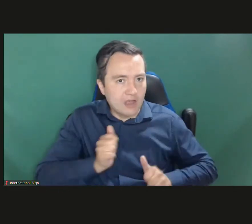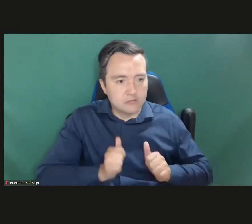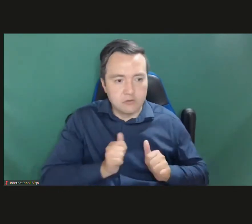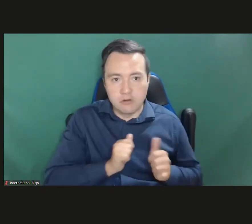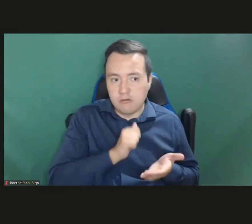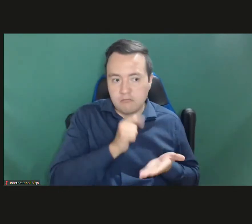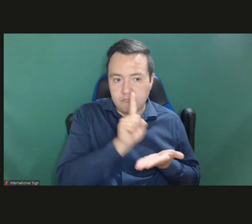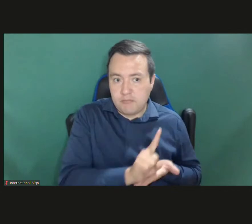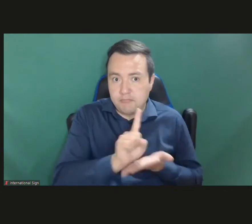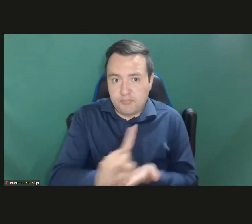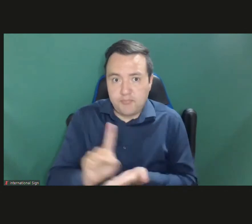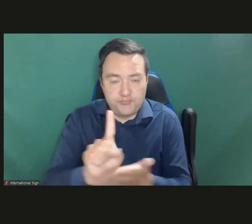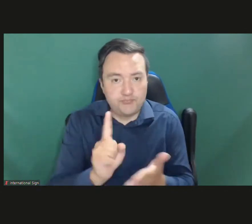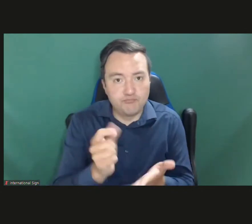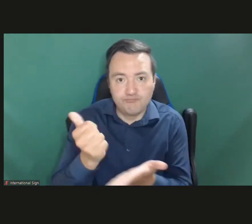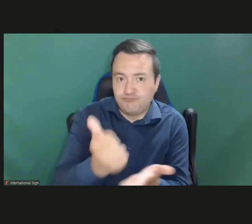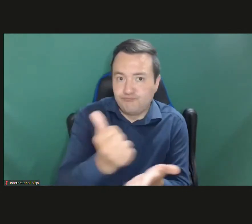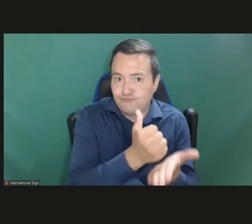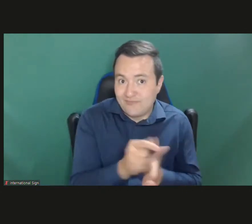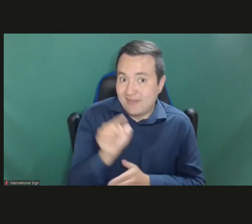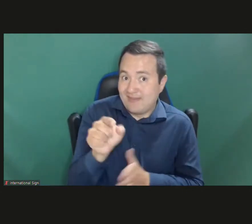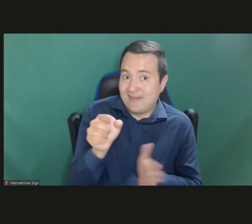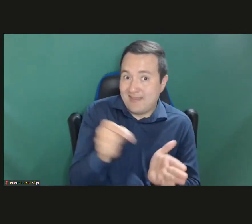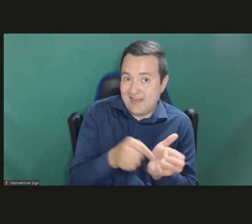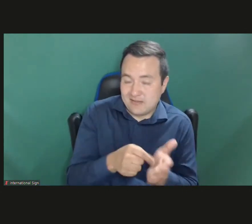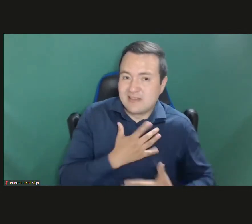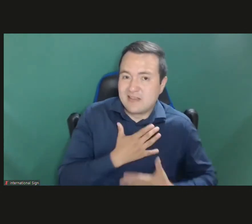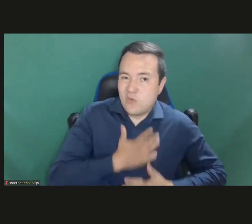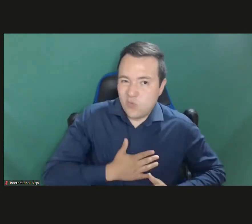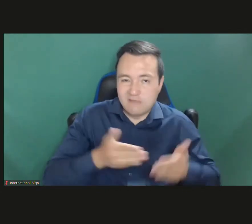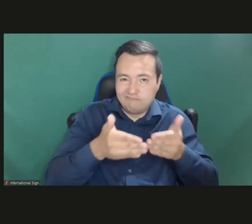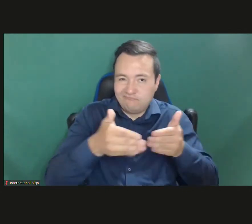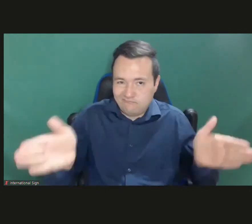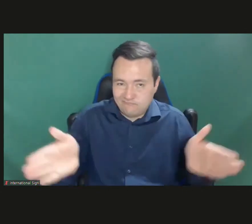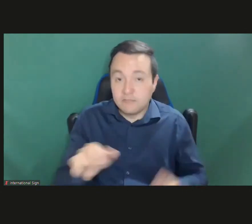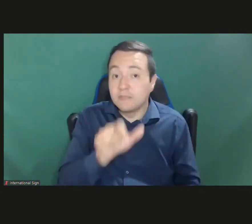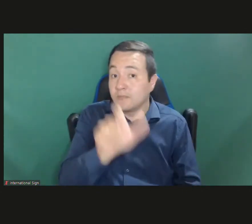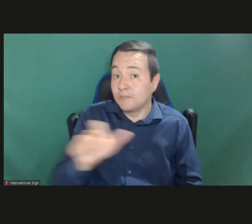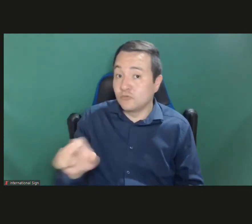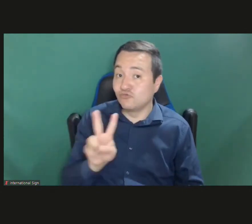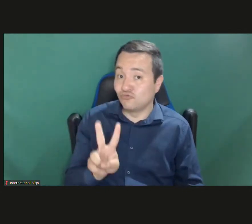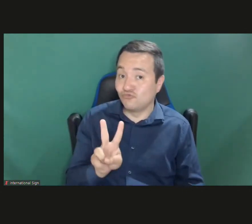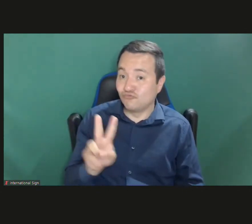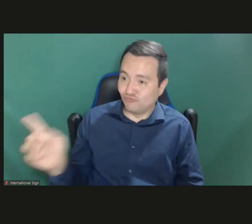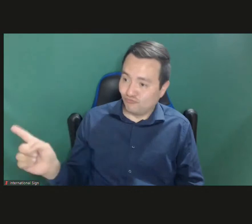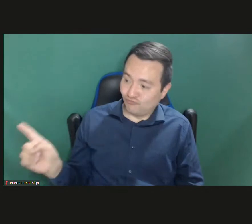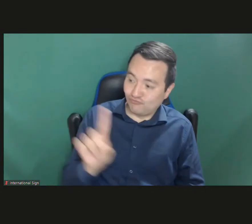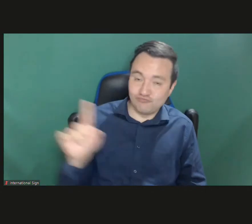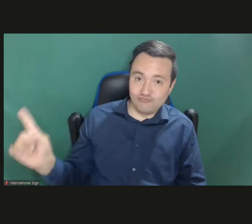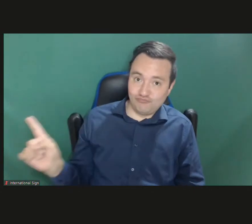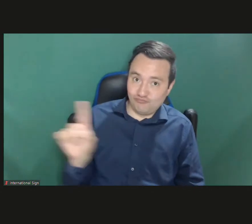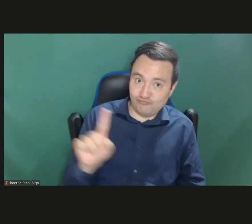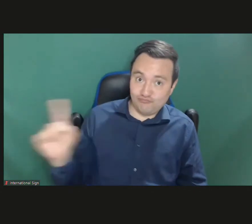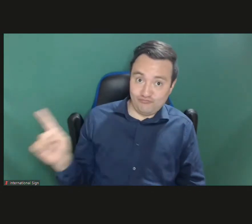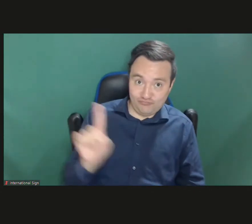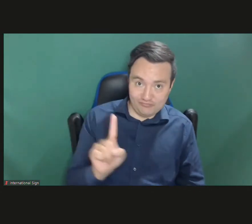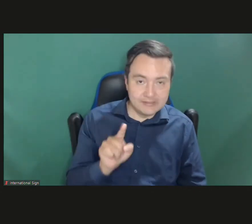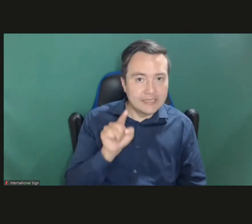actors. And within that framework, I would like to now open up this venue for two